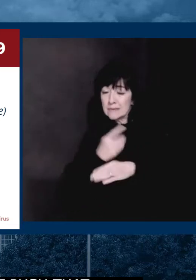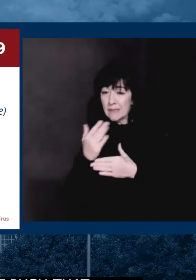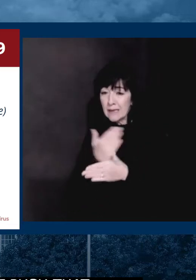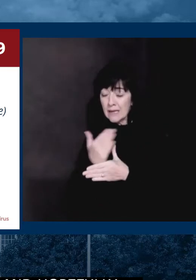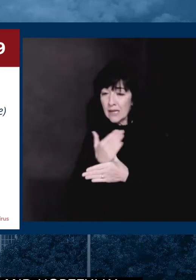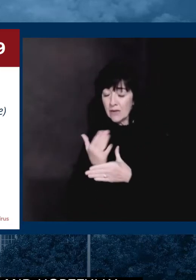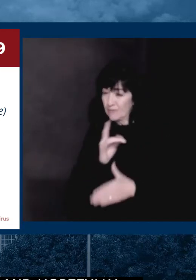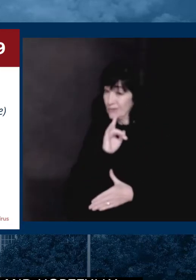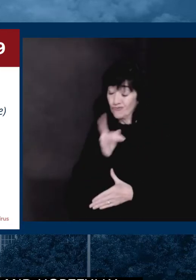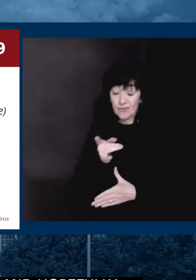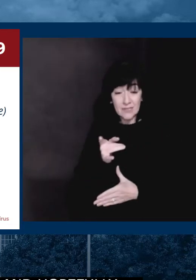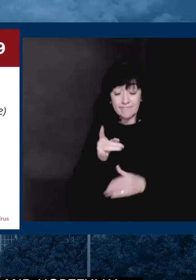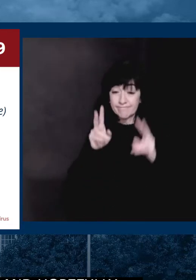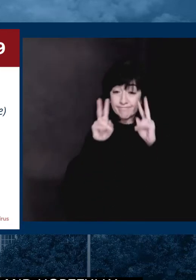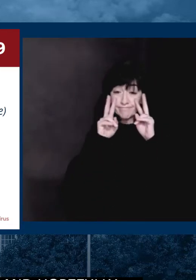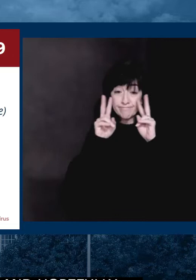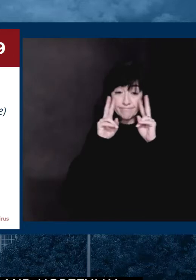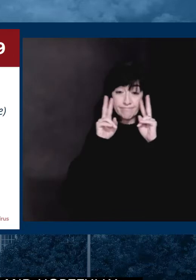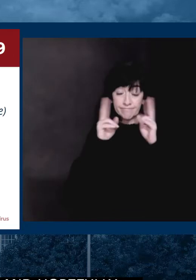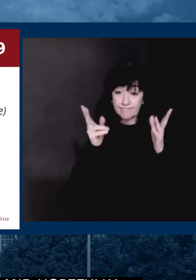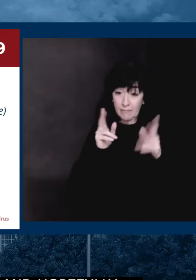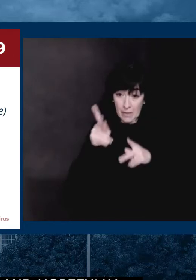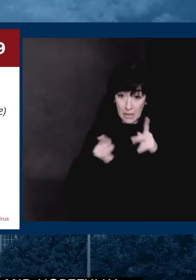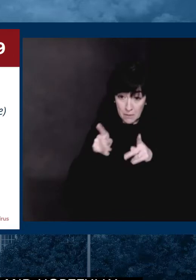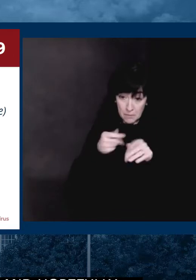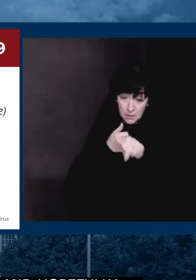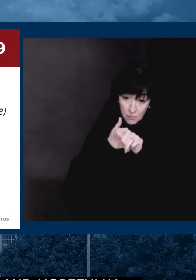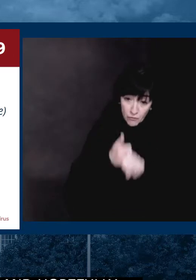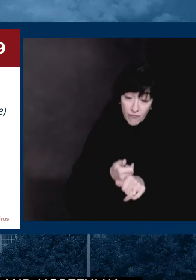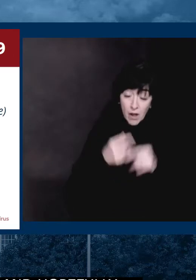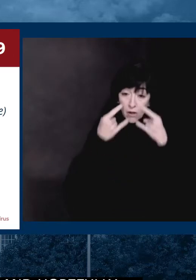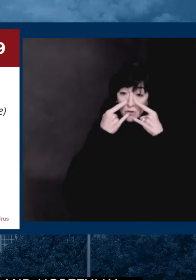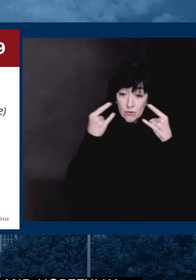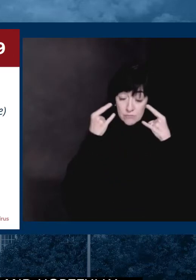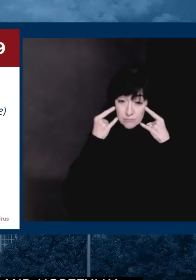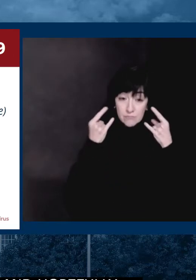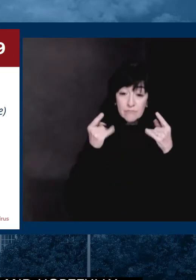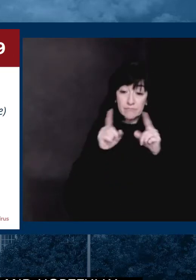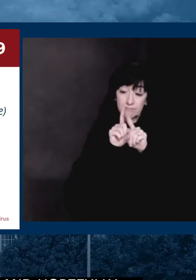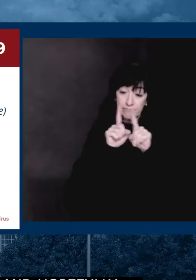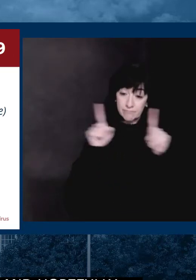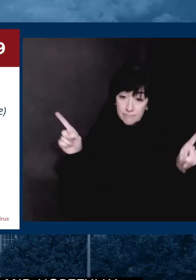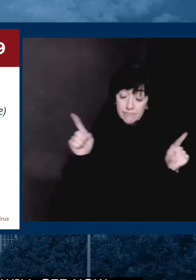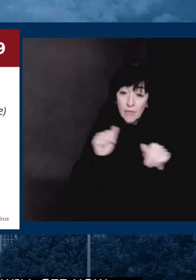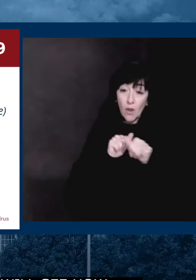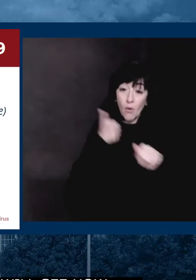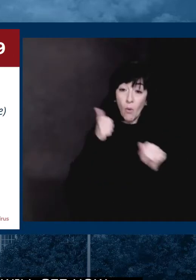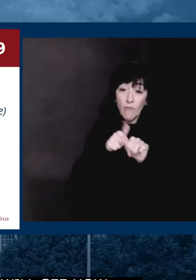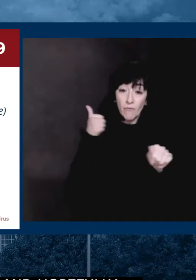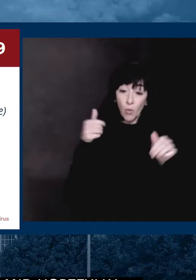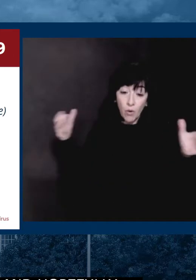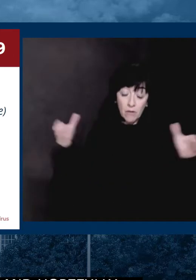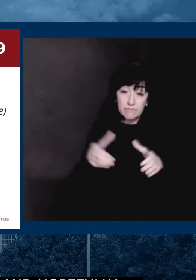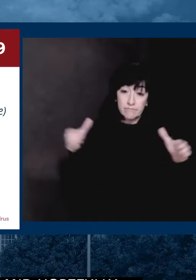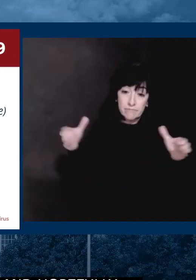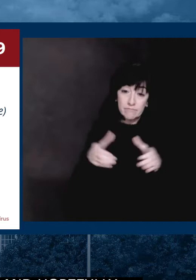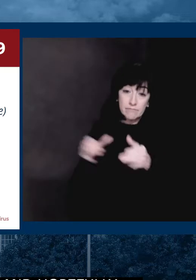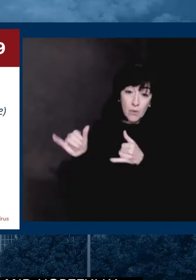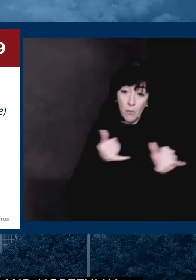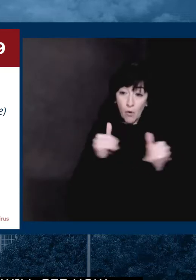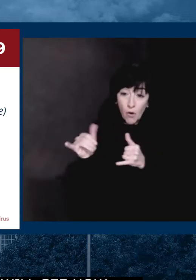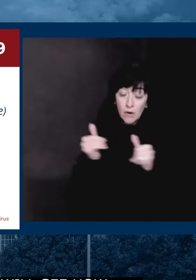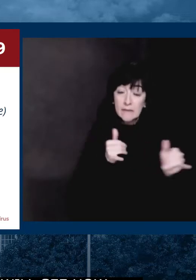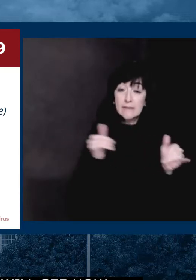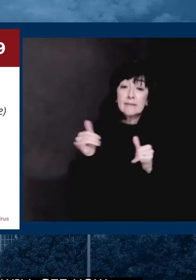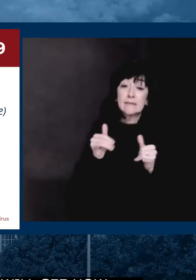people followed the guidance, mask wearing, social distancing, avoiding social gatherings where masks weren't